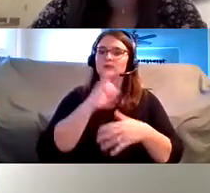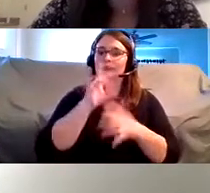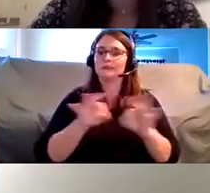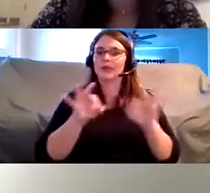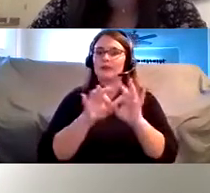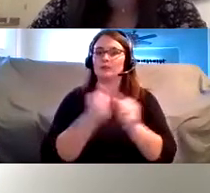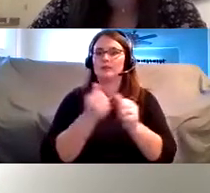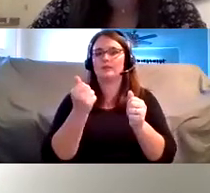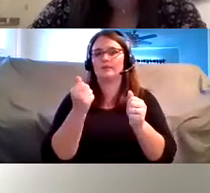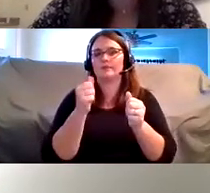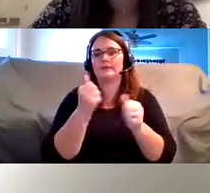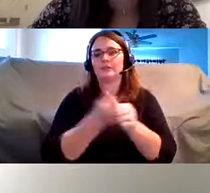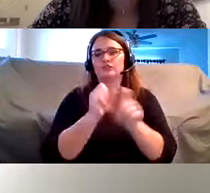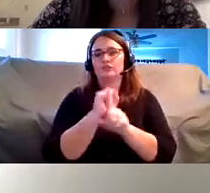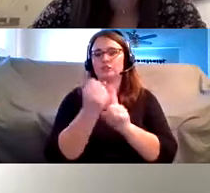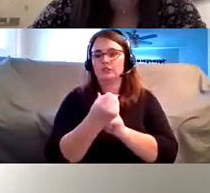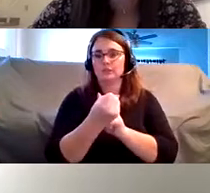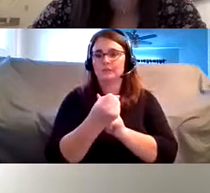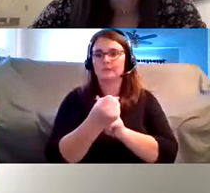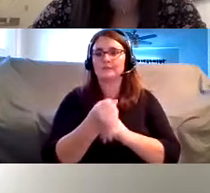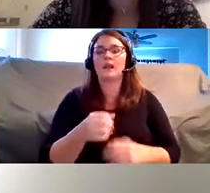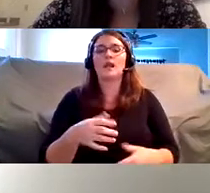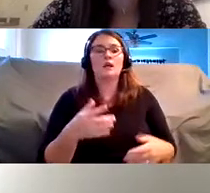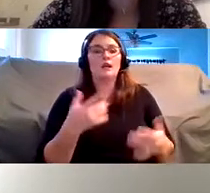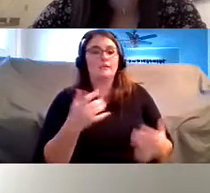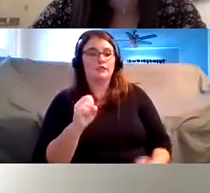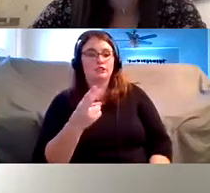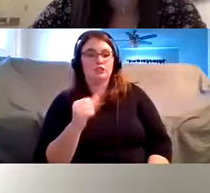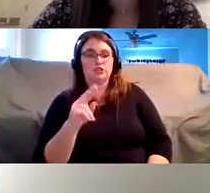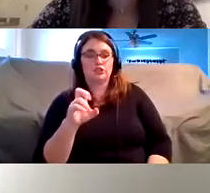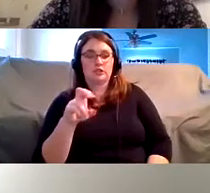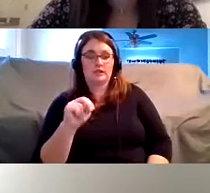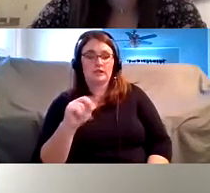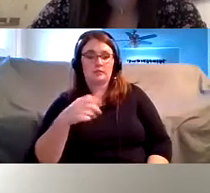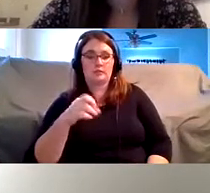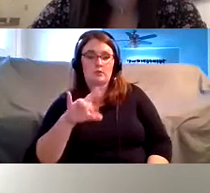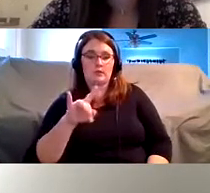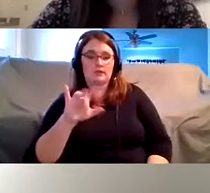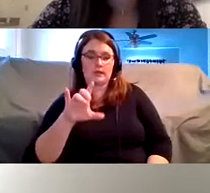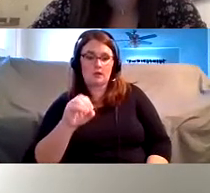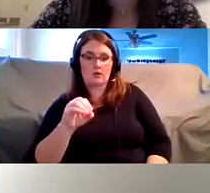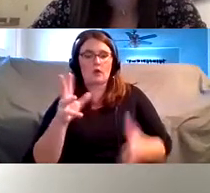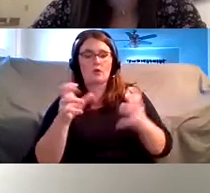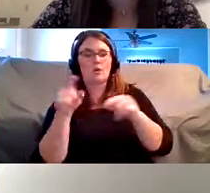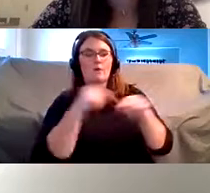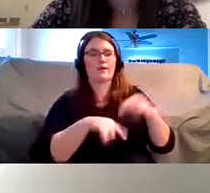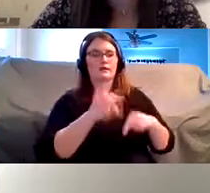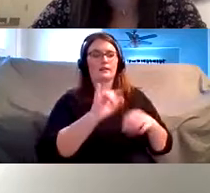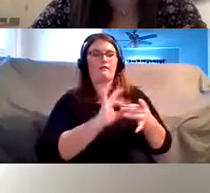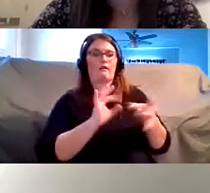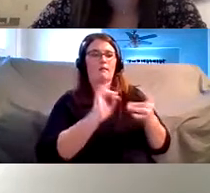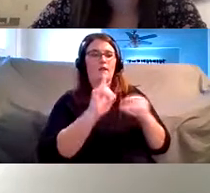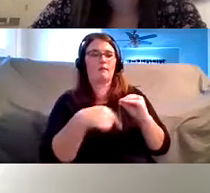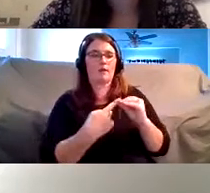This is Shannon Portillo. I did want to go back to the comment about microaggressions versus kind of blatant racism. And I